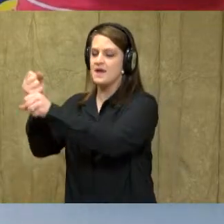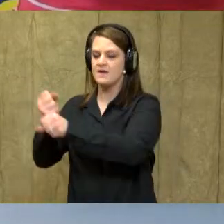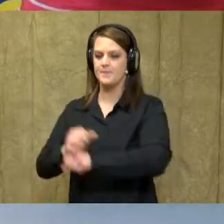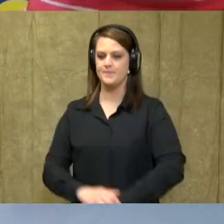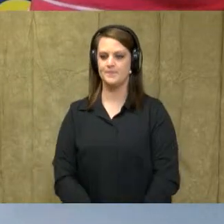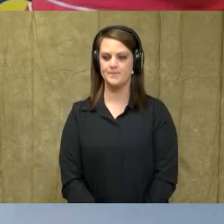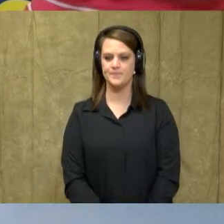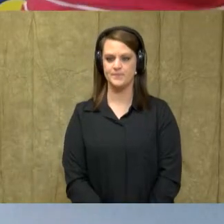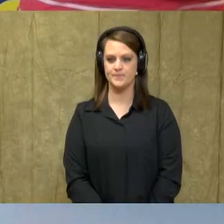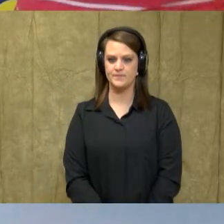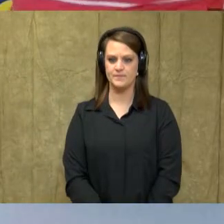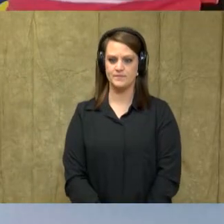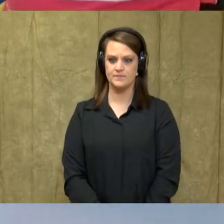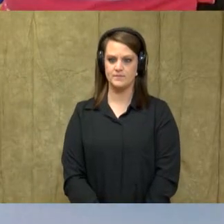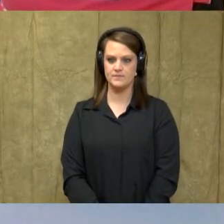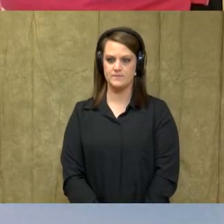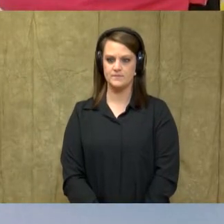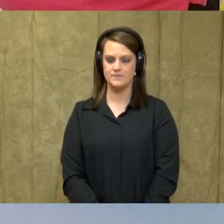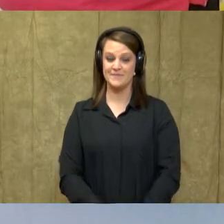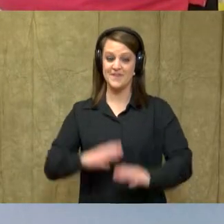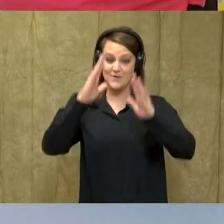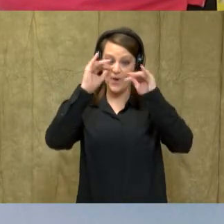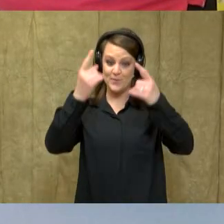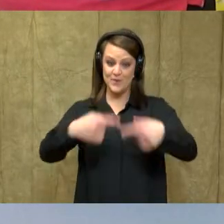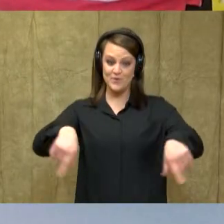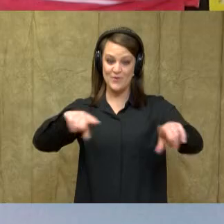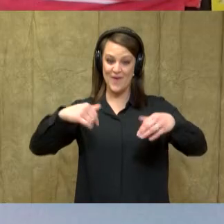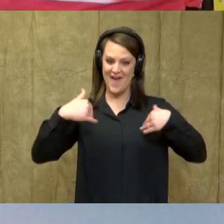sight. Good job, guys. I hope you have a